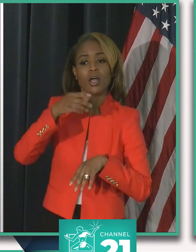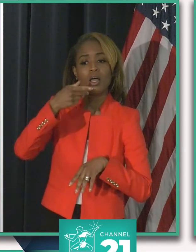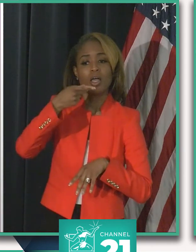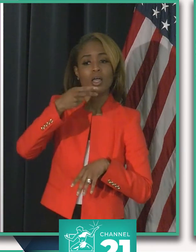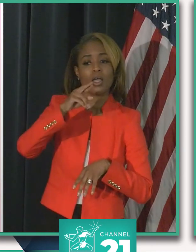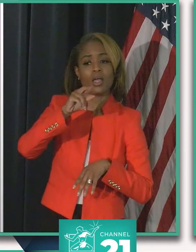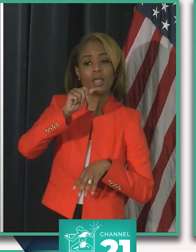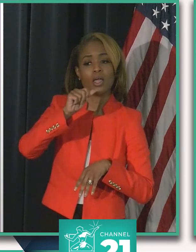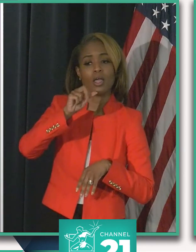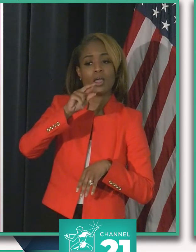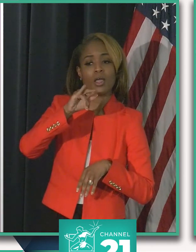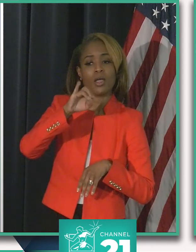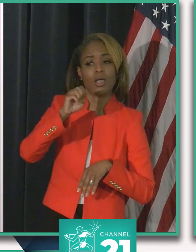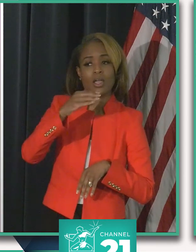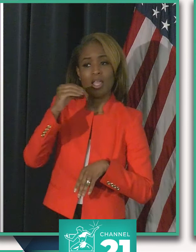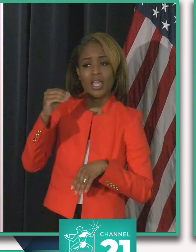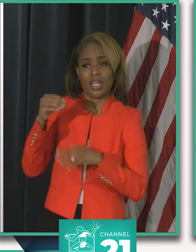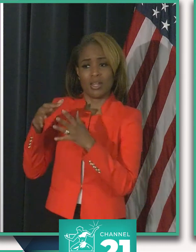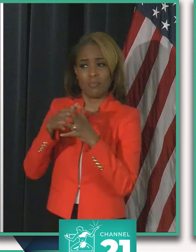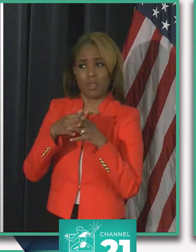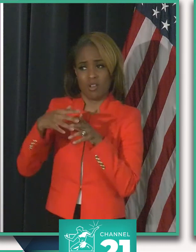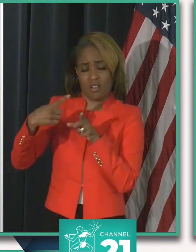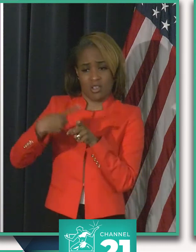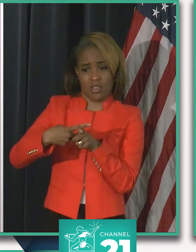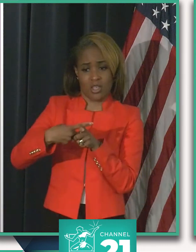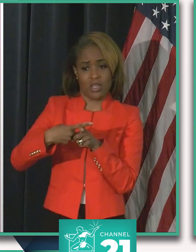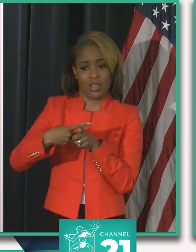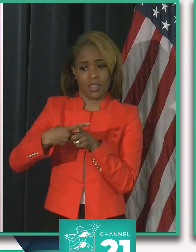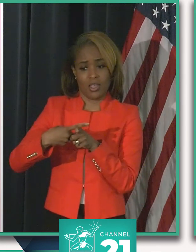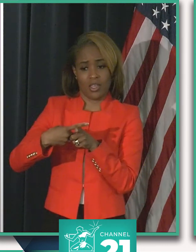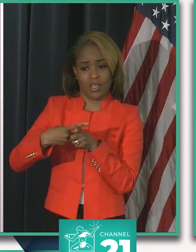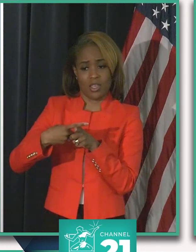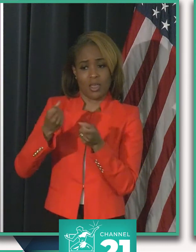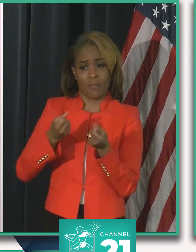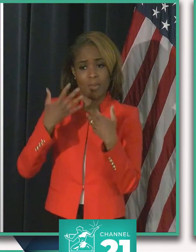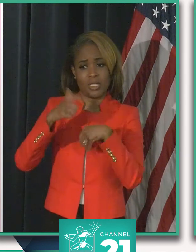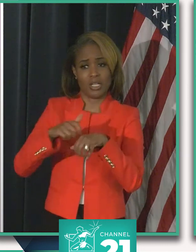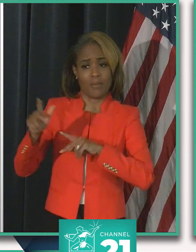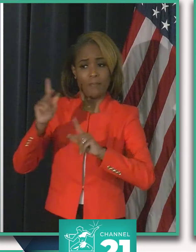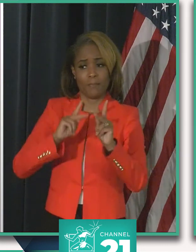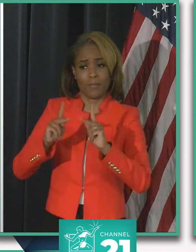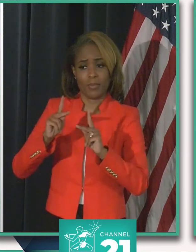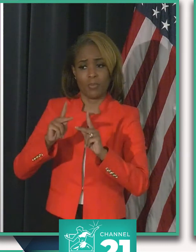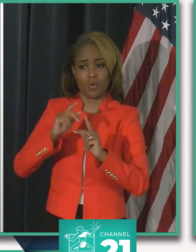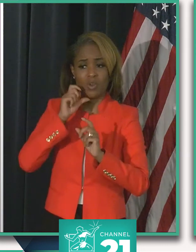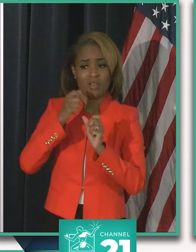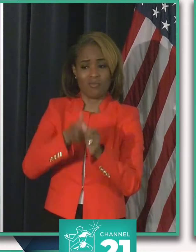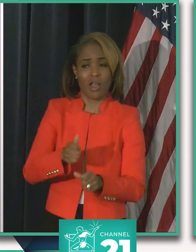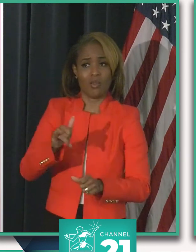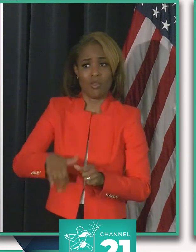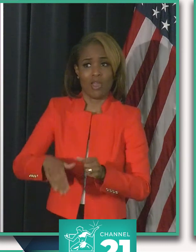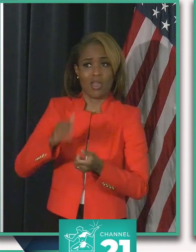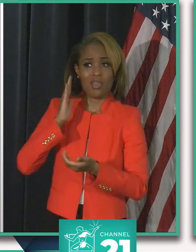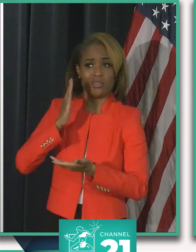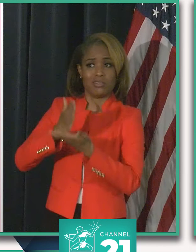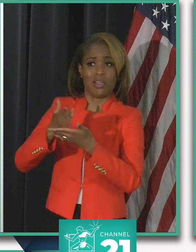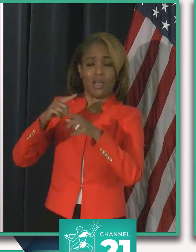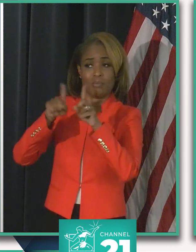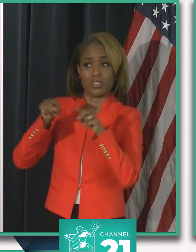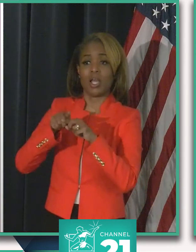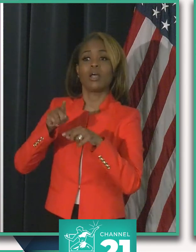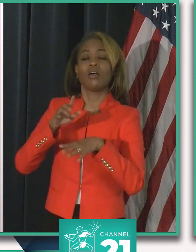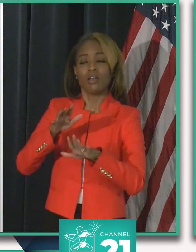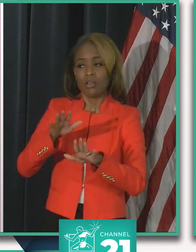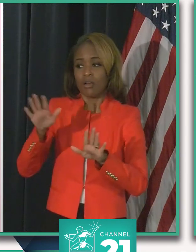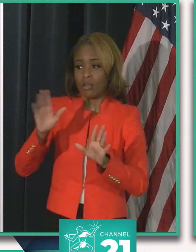and American. There's a stop sign right at my corner, and a lot of times they don't even adhere to that stop sign. So is there a